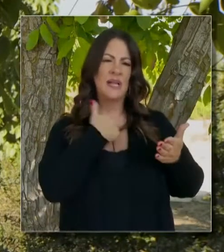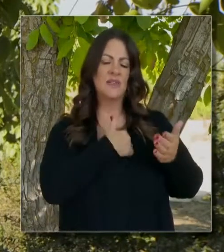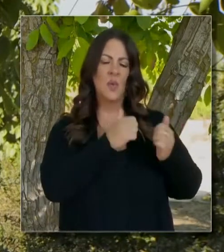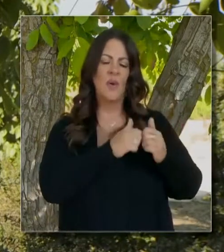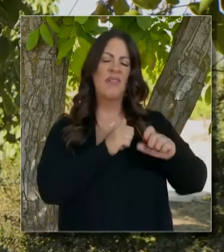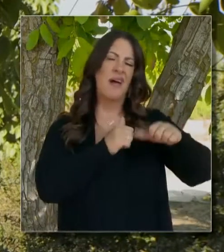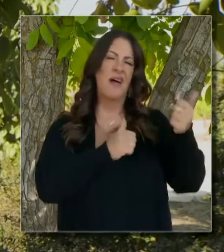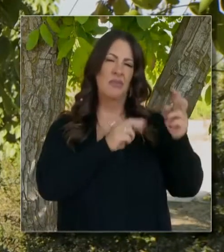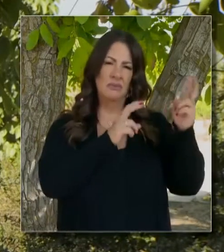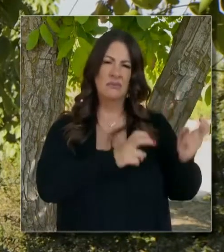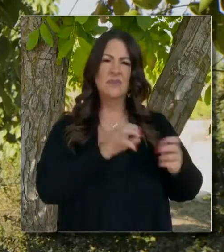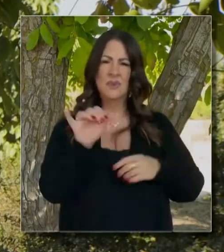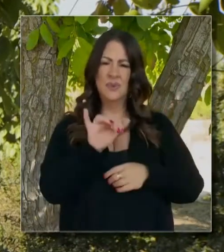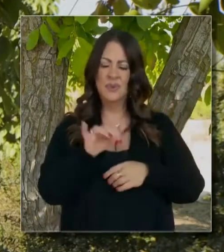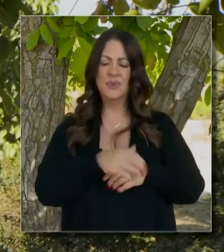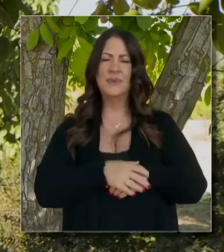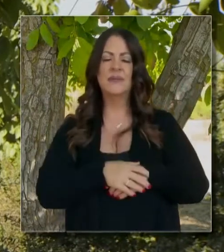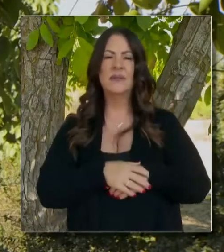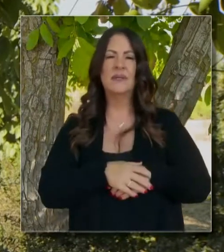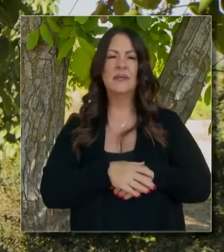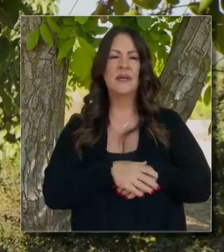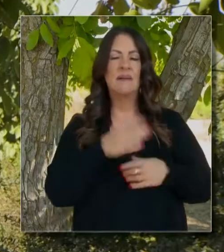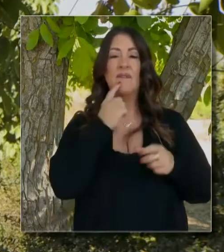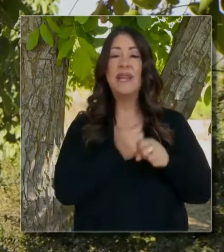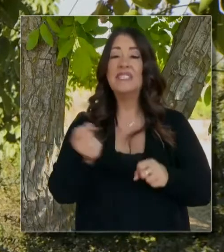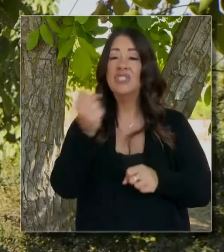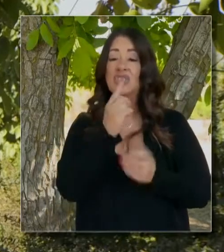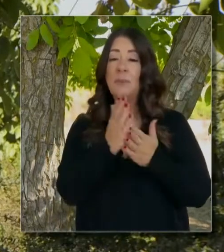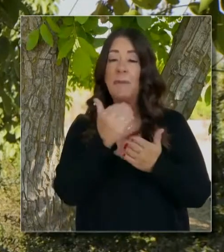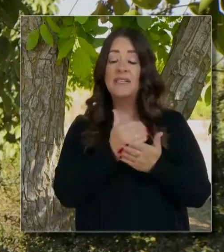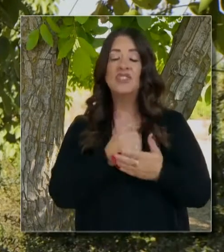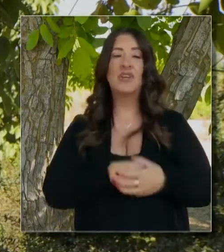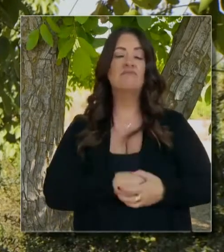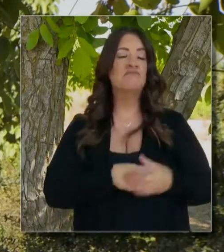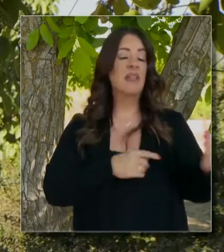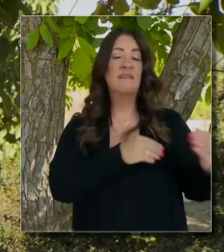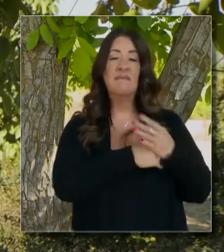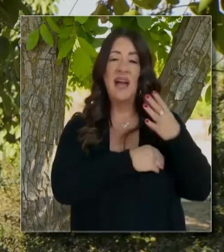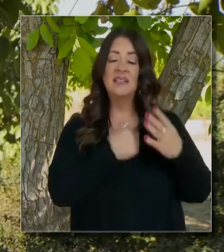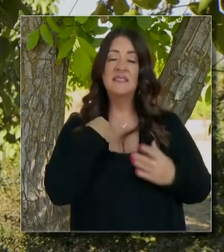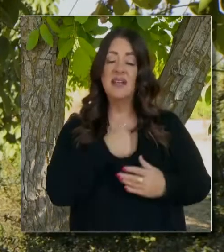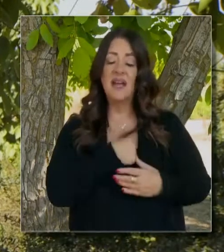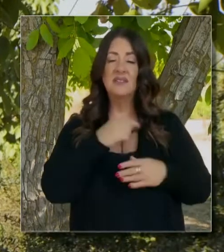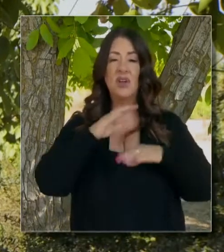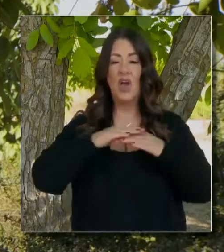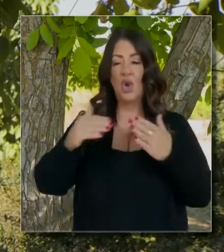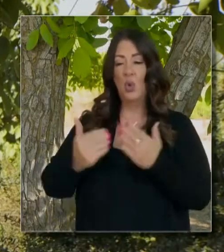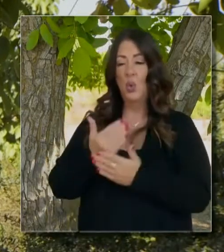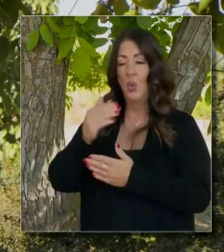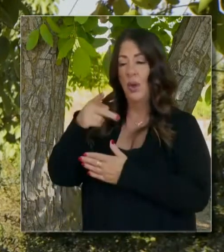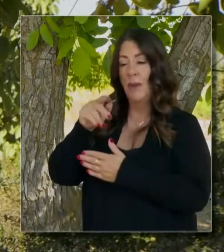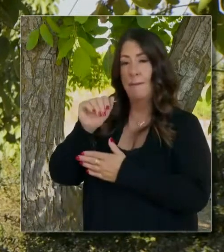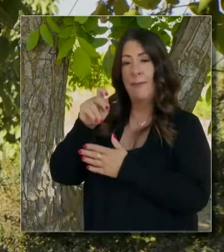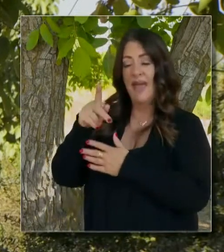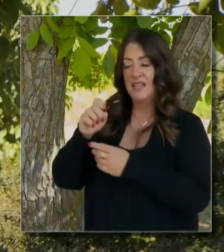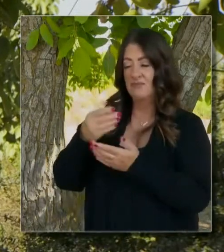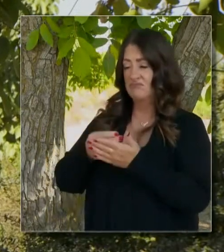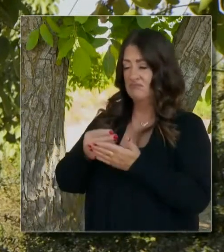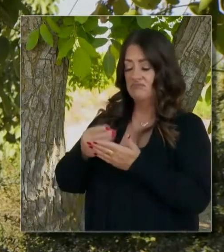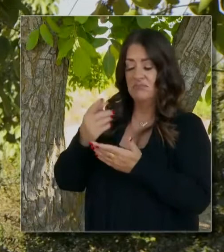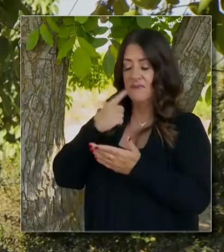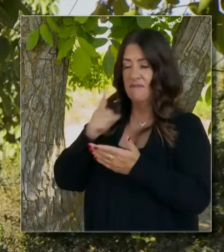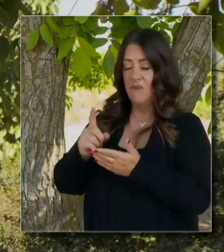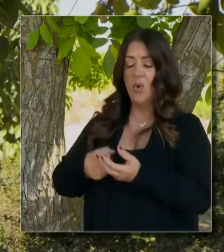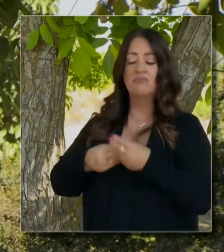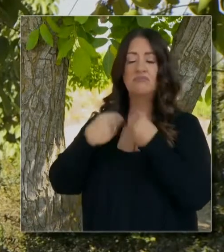task force that are also advising us on next year's budget and advising us on a new package of economic supports and small